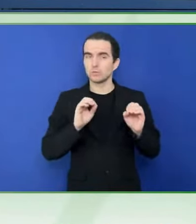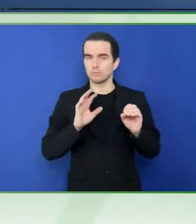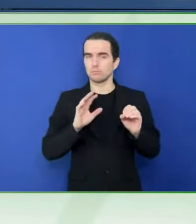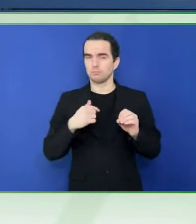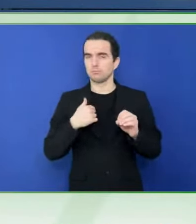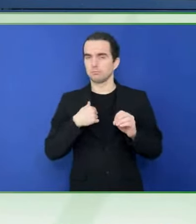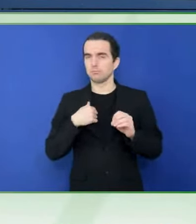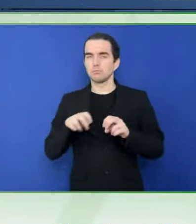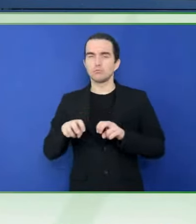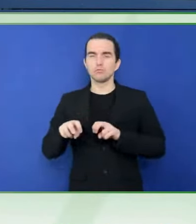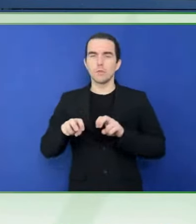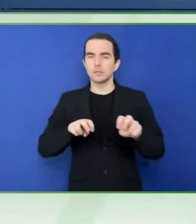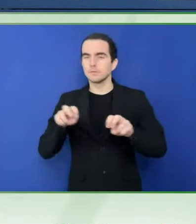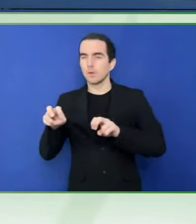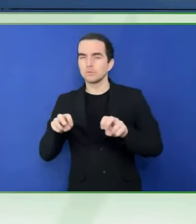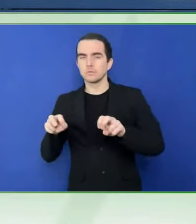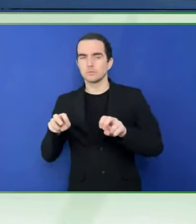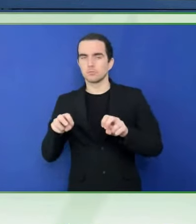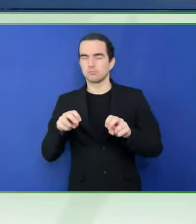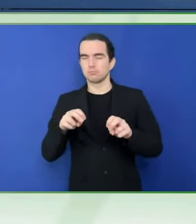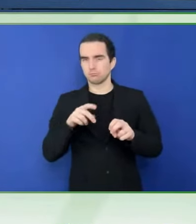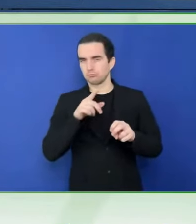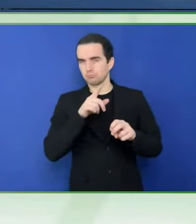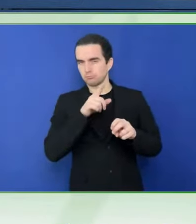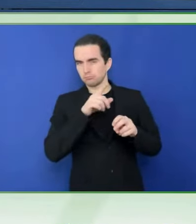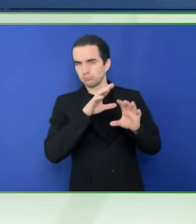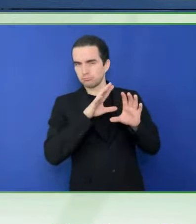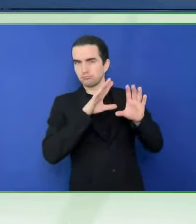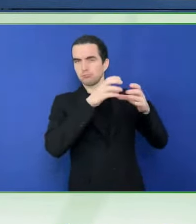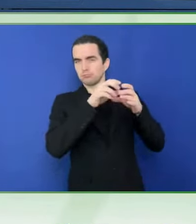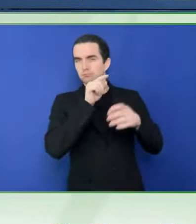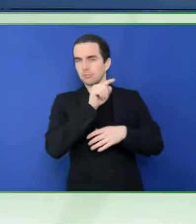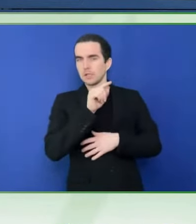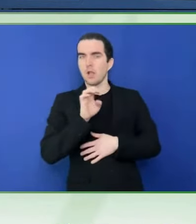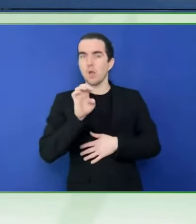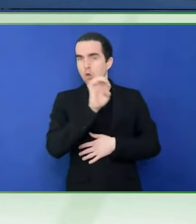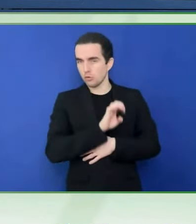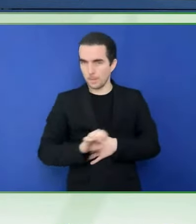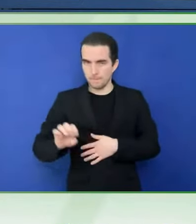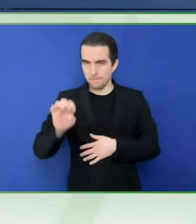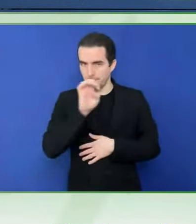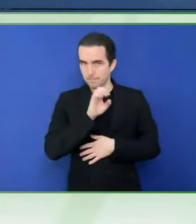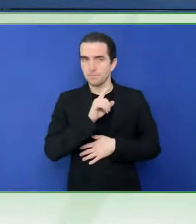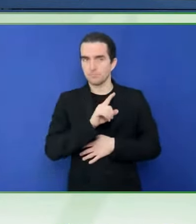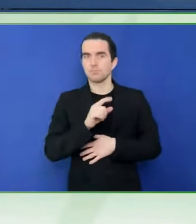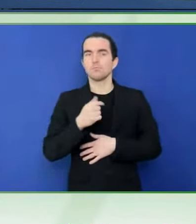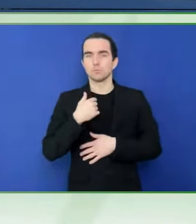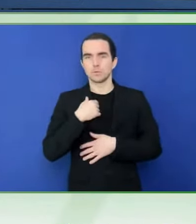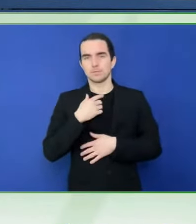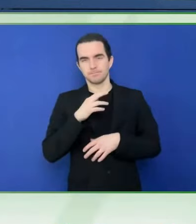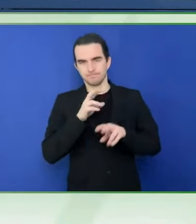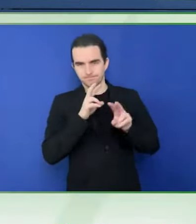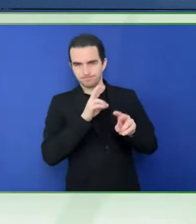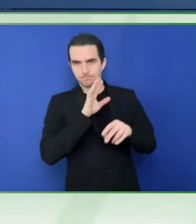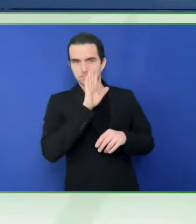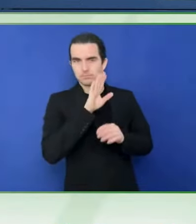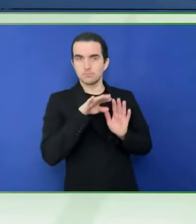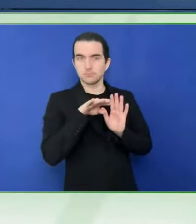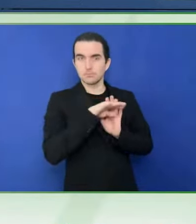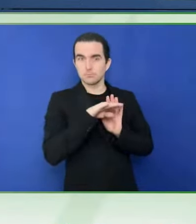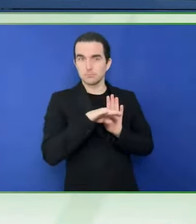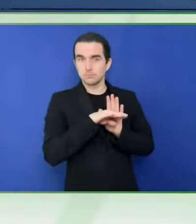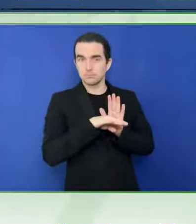1371. Which requires from the transport operating company assistance with a